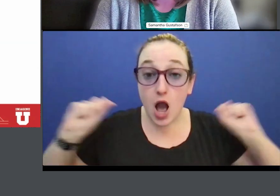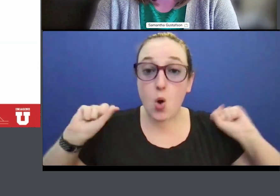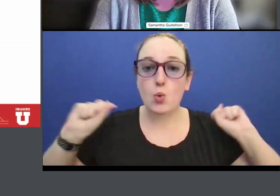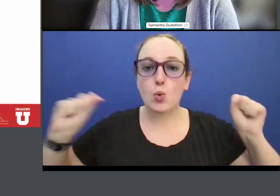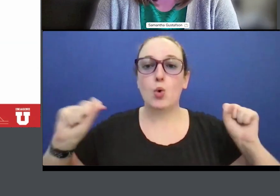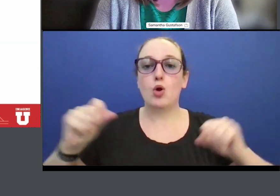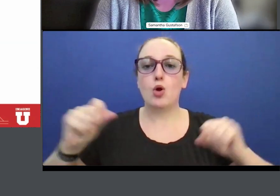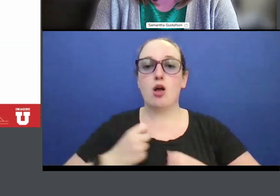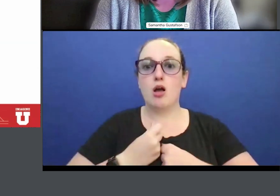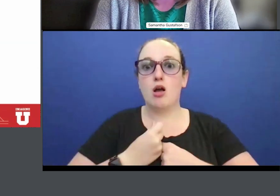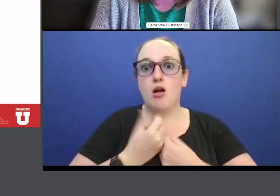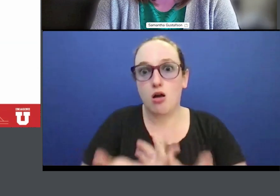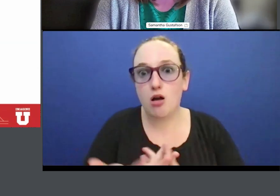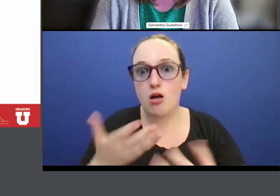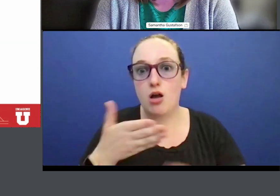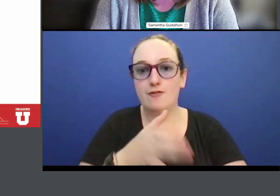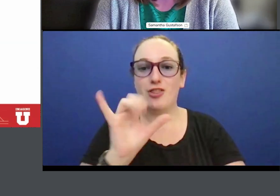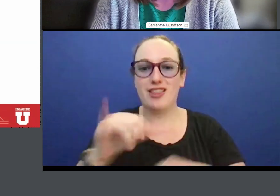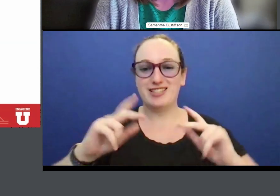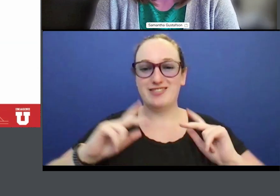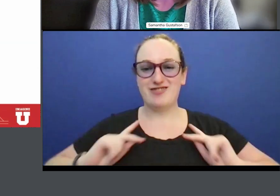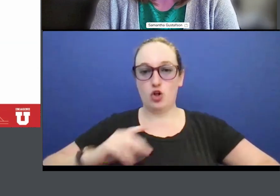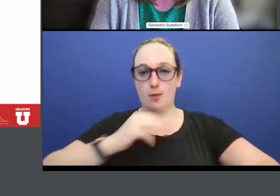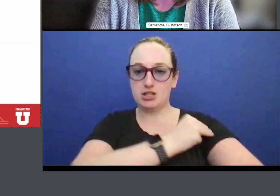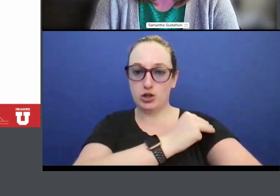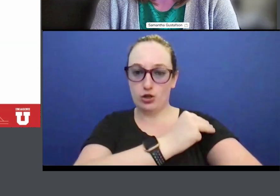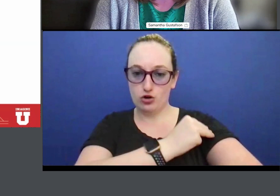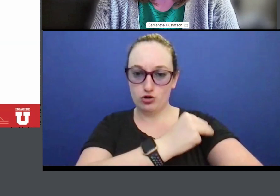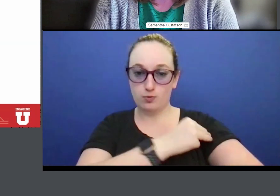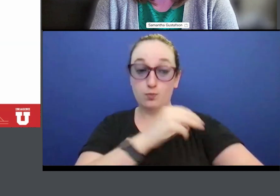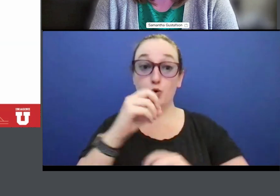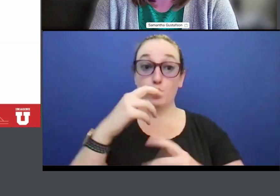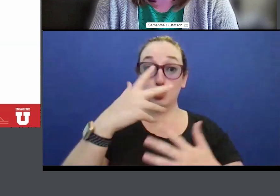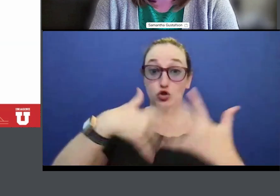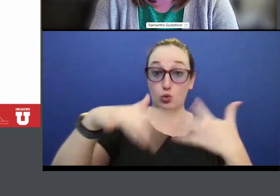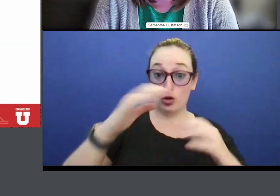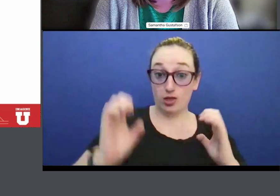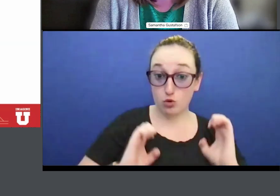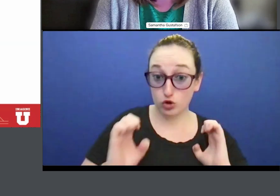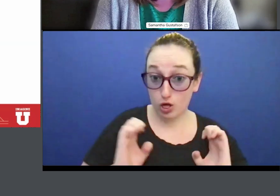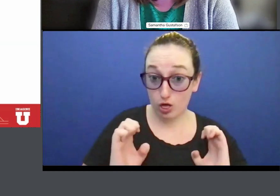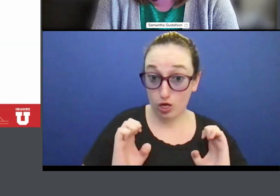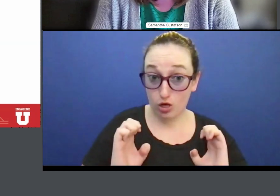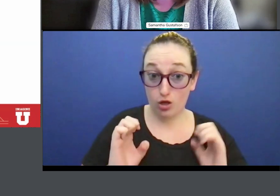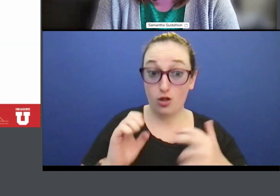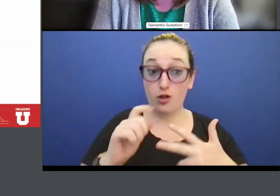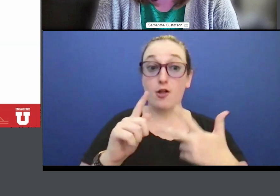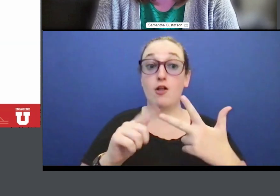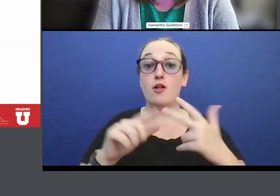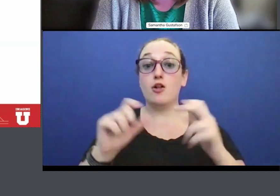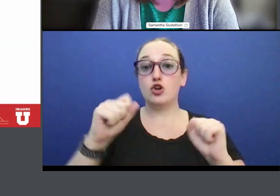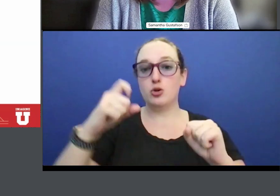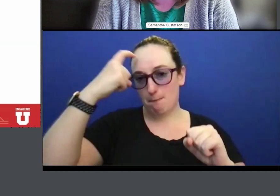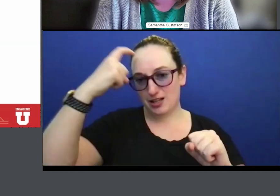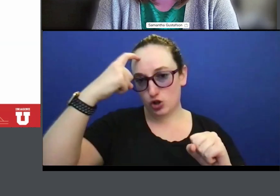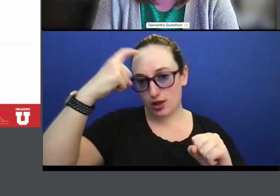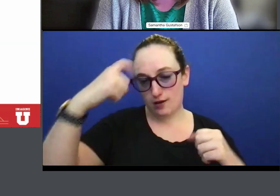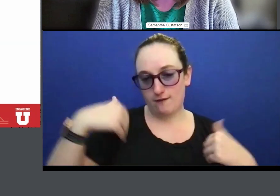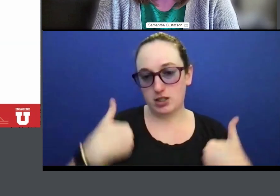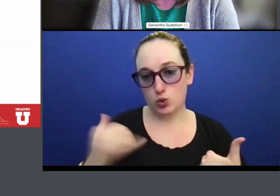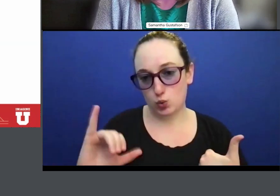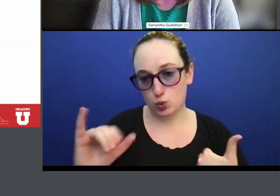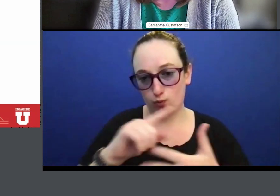experienced physical fatigue or muscle fatigue. We can have social and emotional fatigue, and also we can be mentally fatigued as